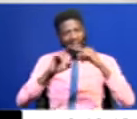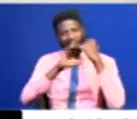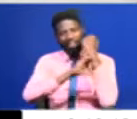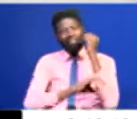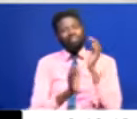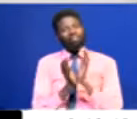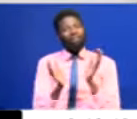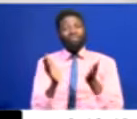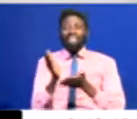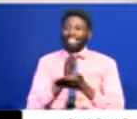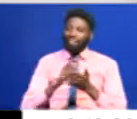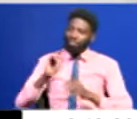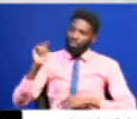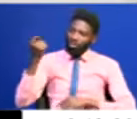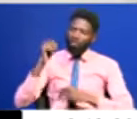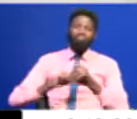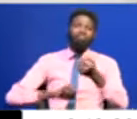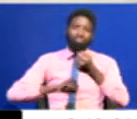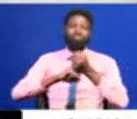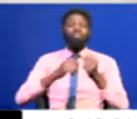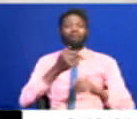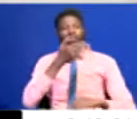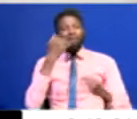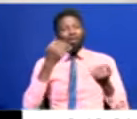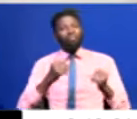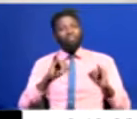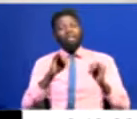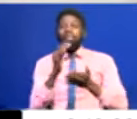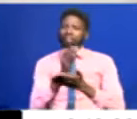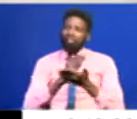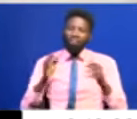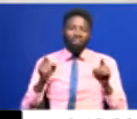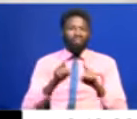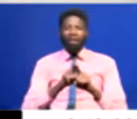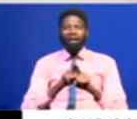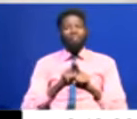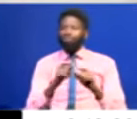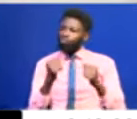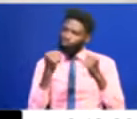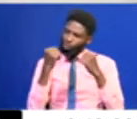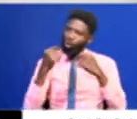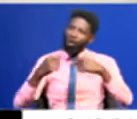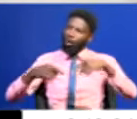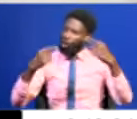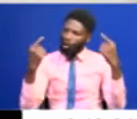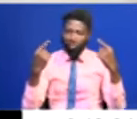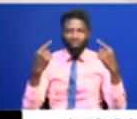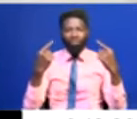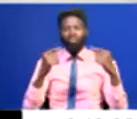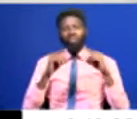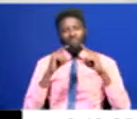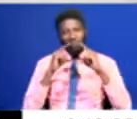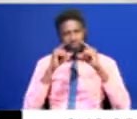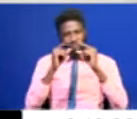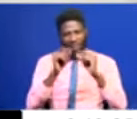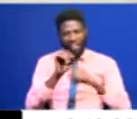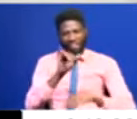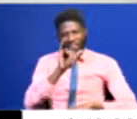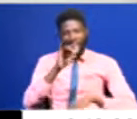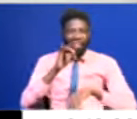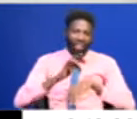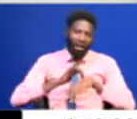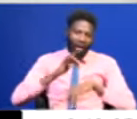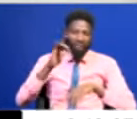Kenyans are for its implementation, others are vehemently opposed to it. Its adoption, saying it will further hurt a